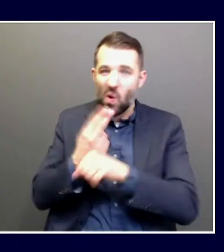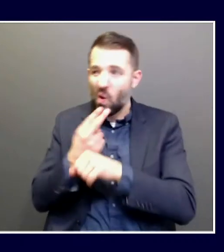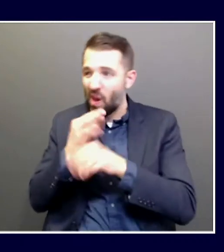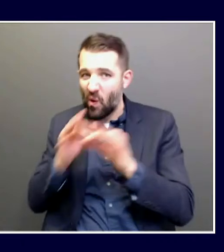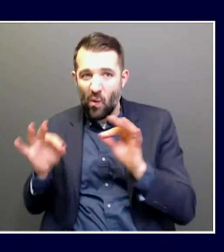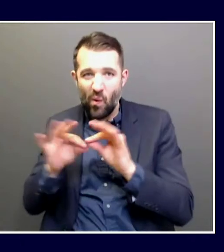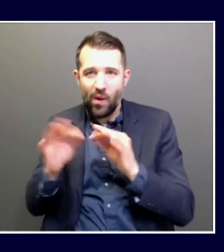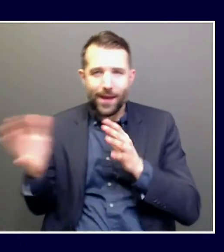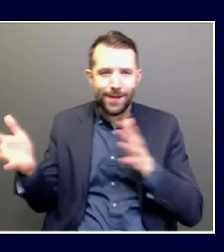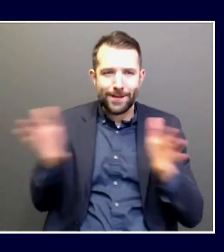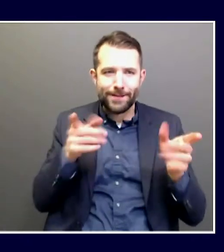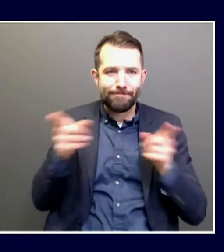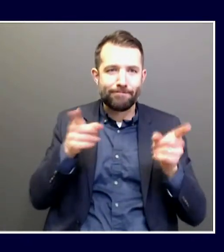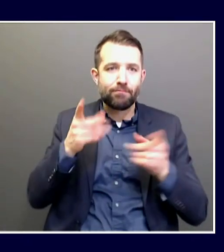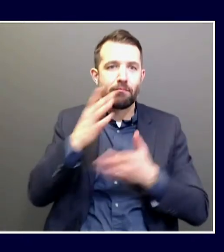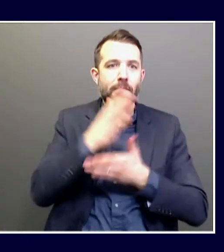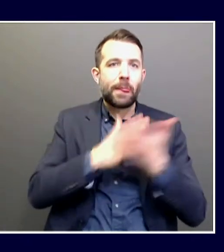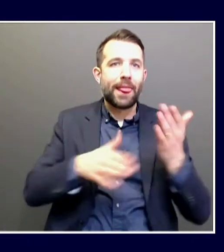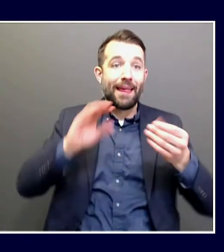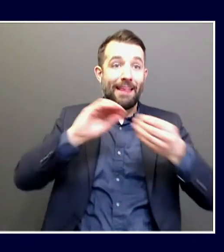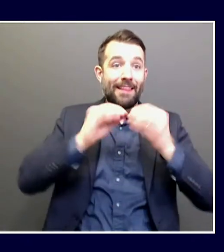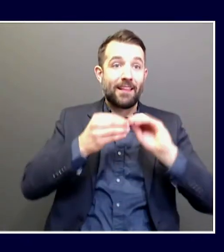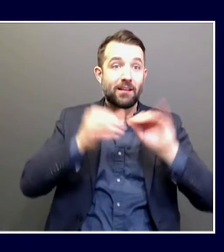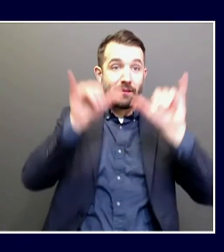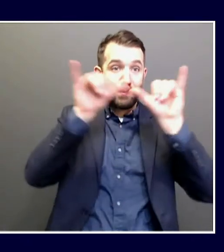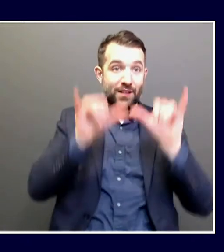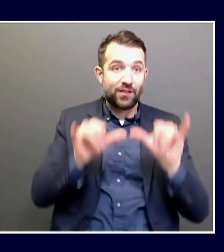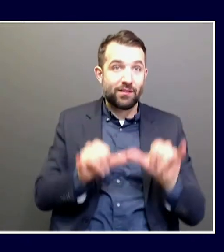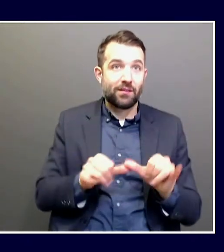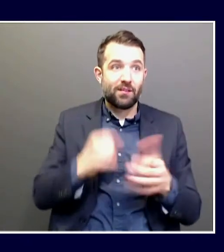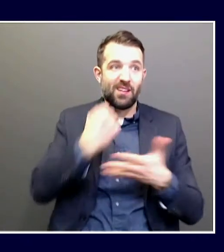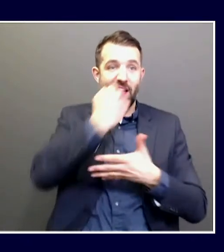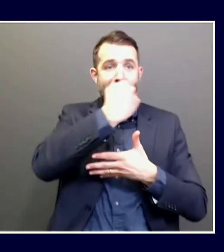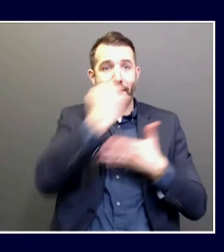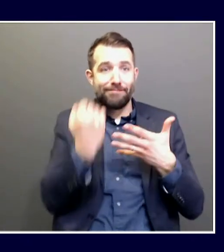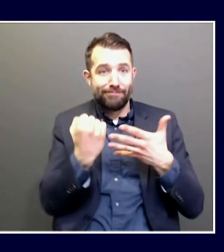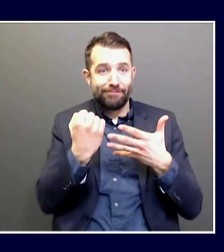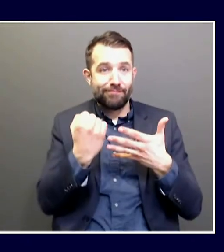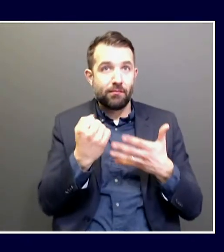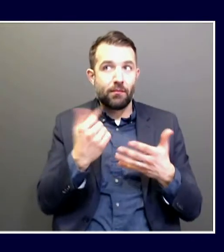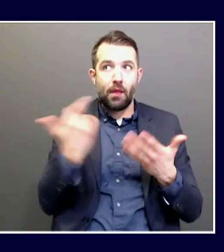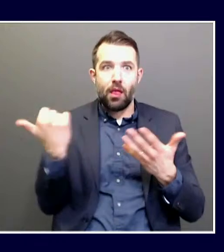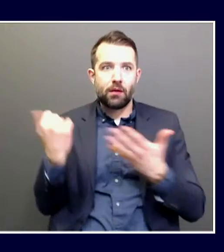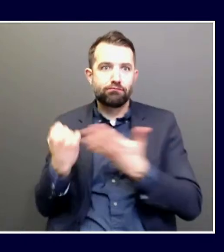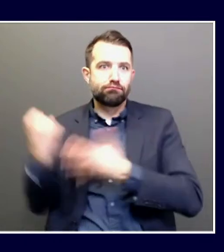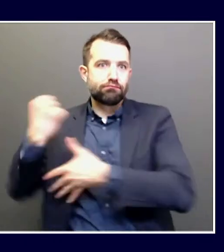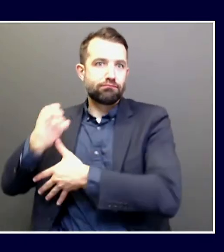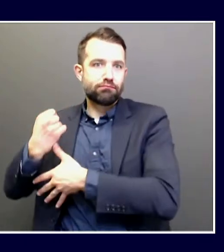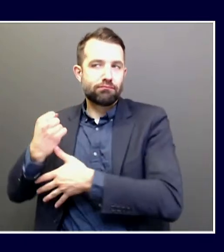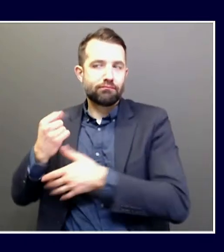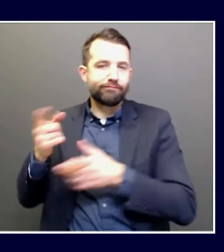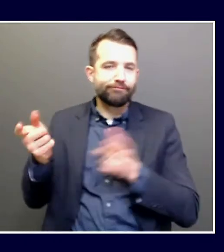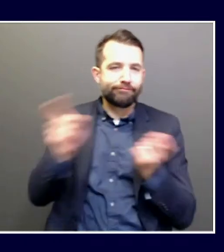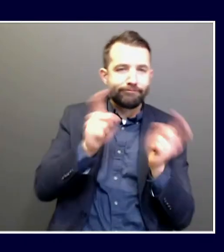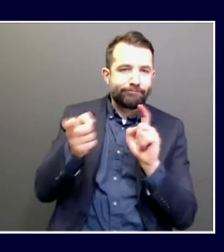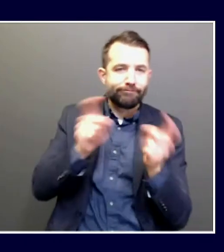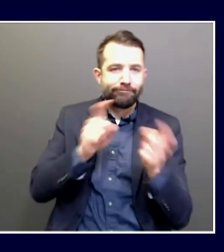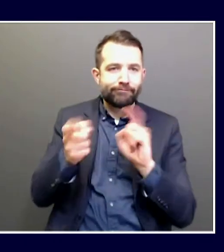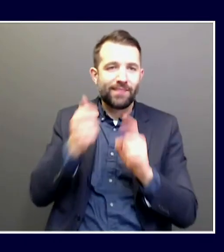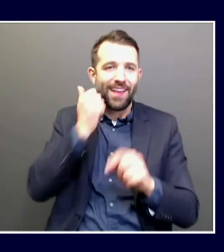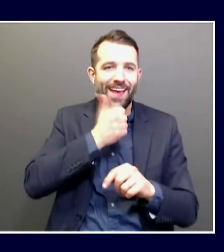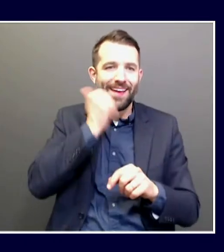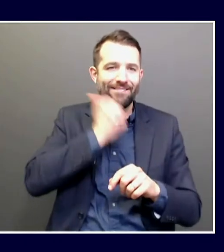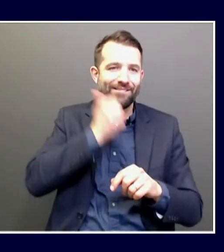less utility. Today, I talked about another one, a metric that you yourself had raised a couple of weeks ago, the daily case count. All of these